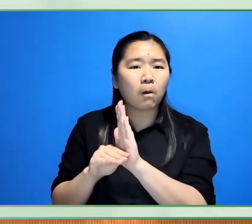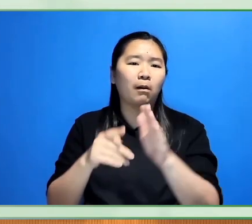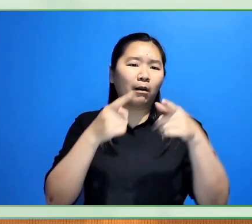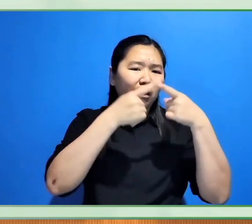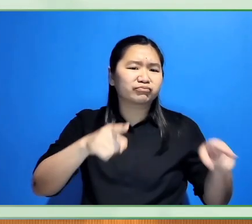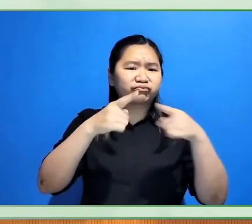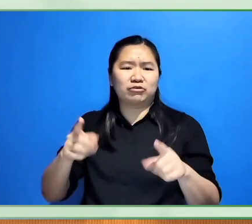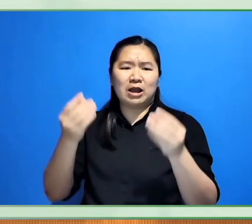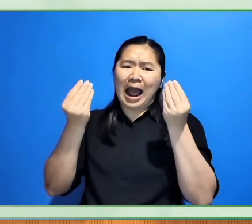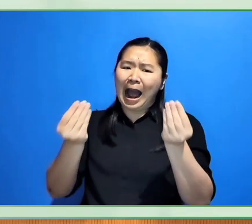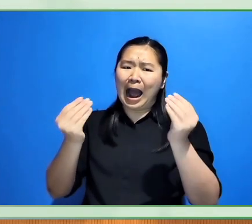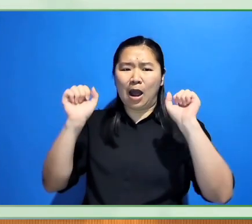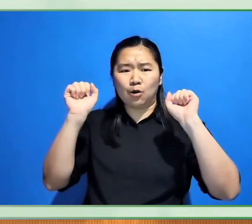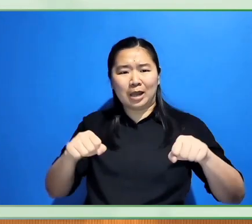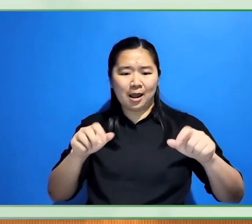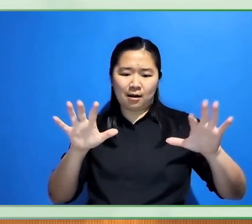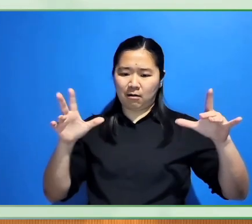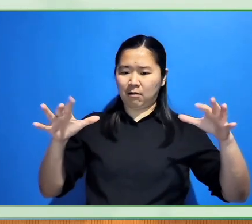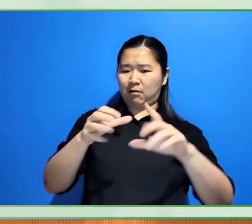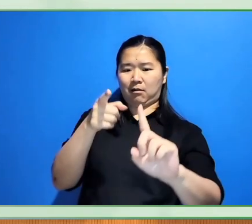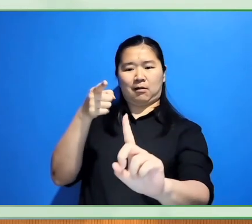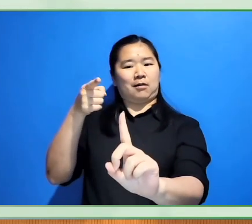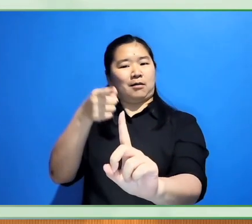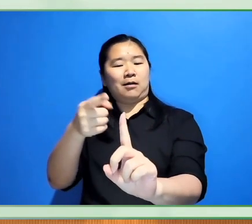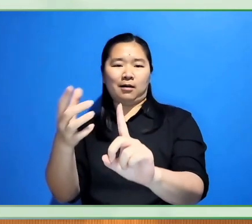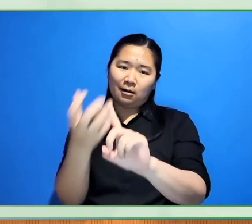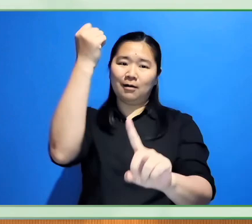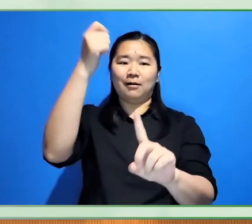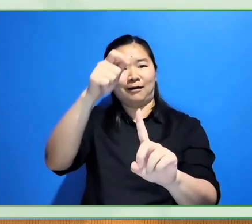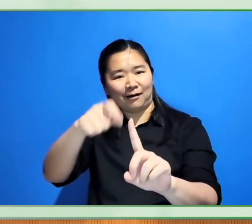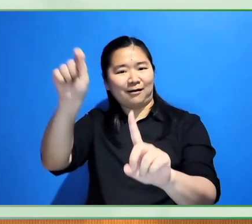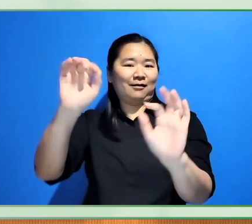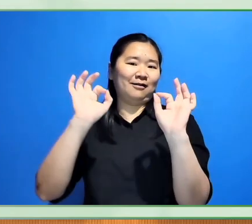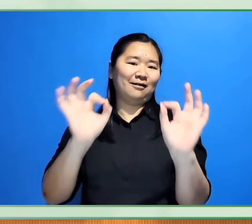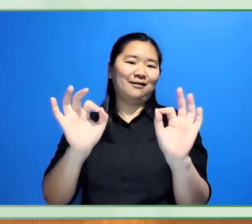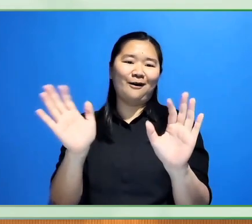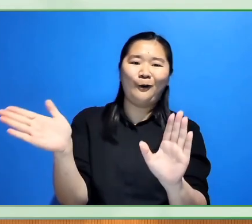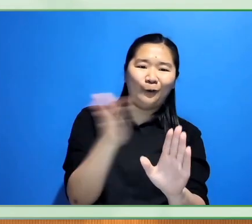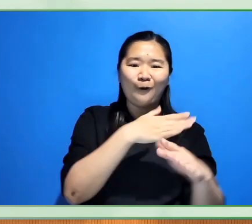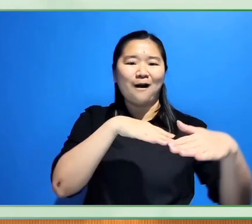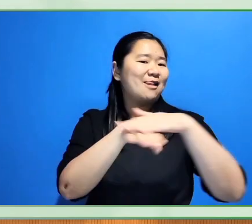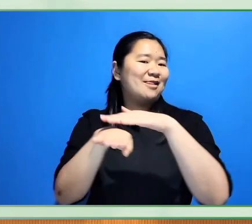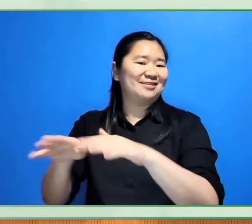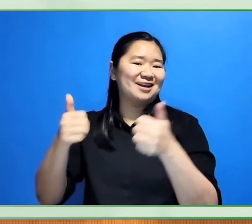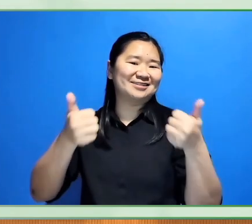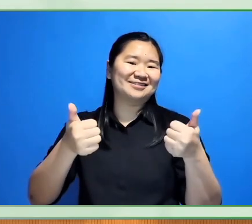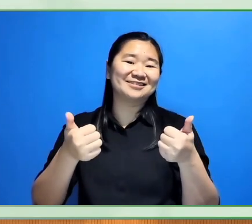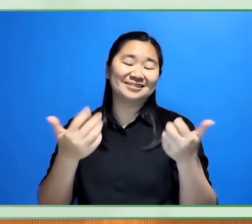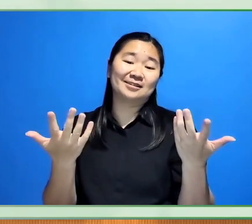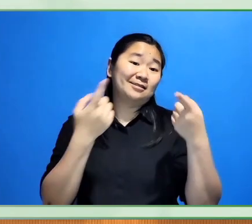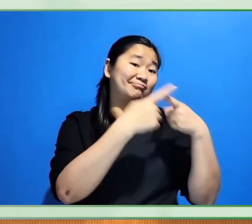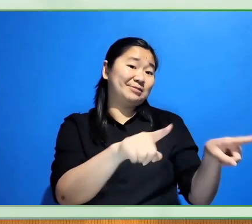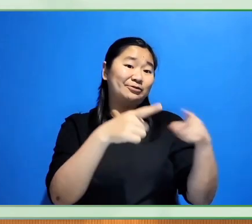that, suppliers, distributors, service providers, etc., etc. So